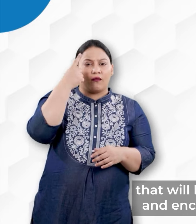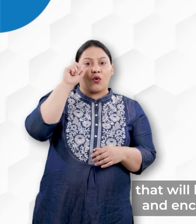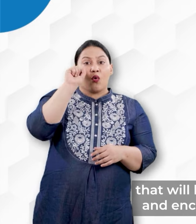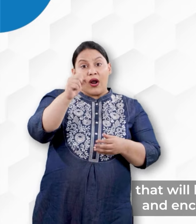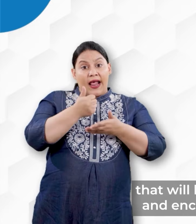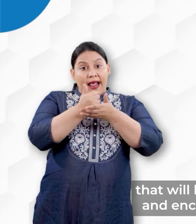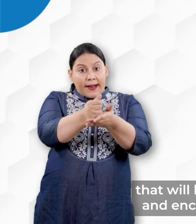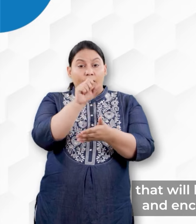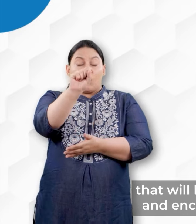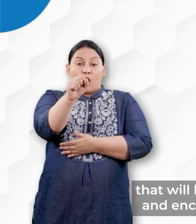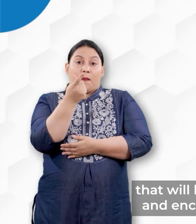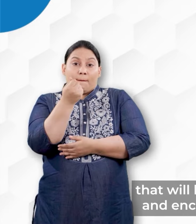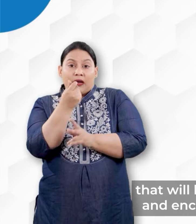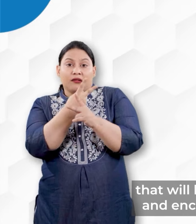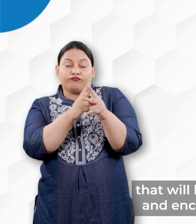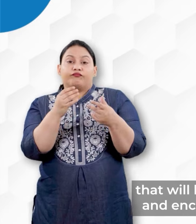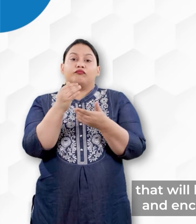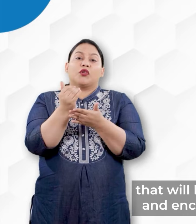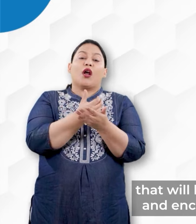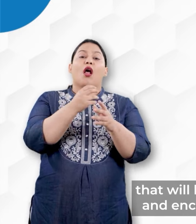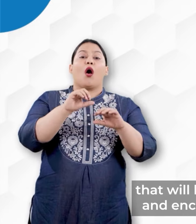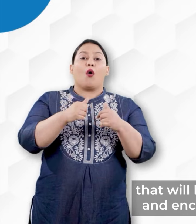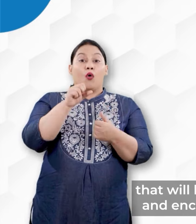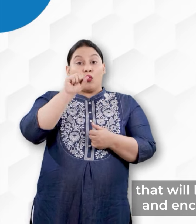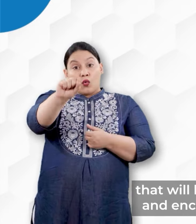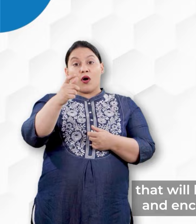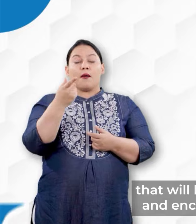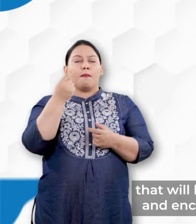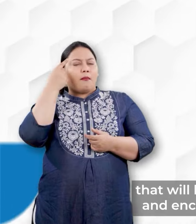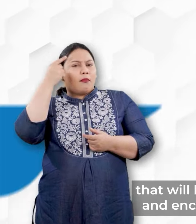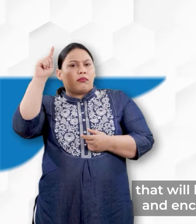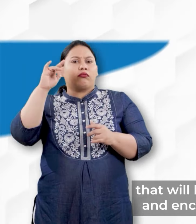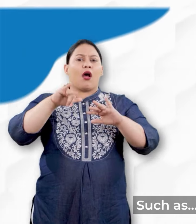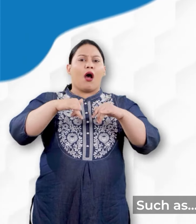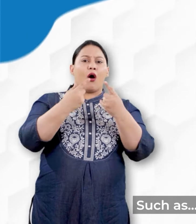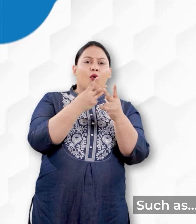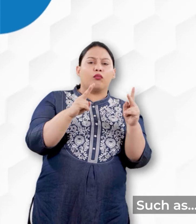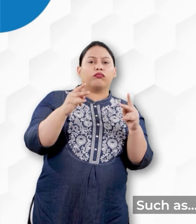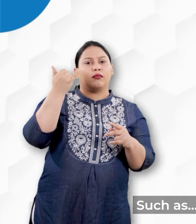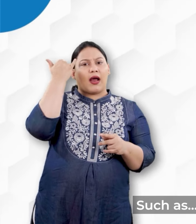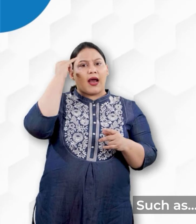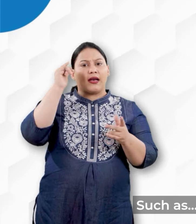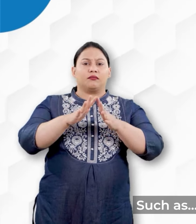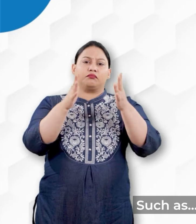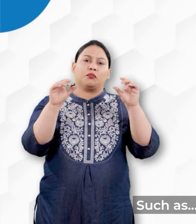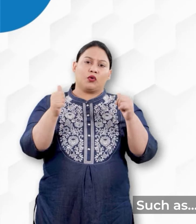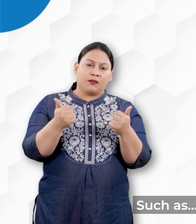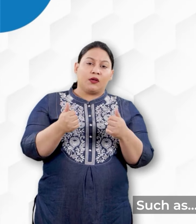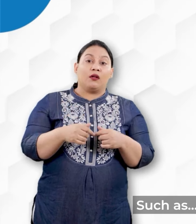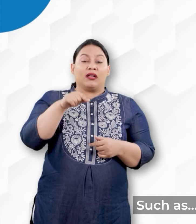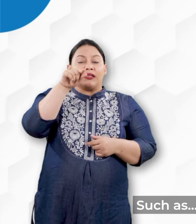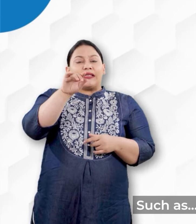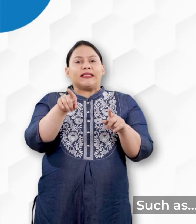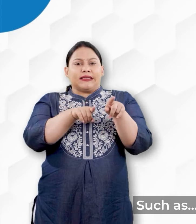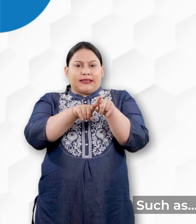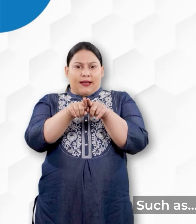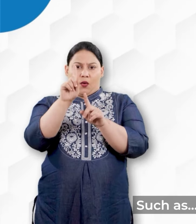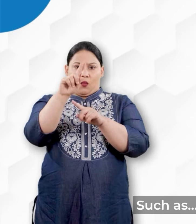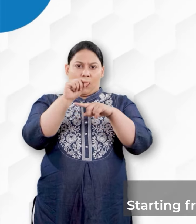will help them define happiness and encourage them to dream big, such as an extra 1%